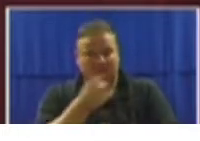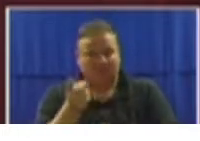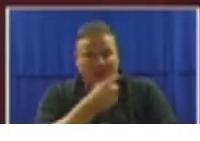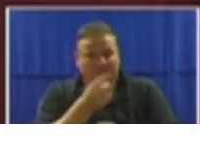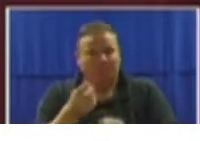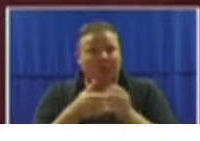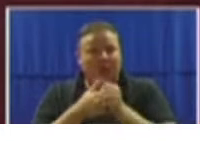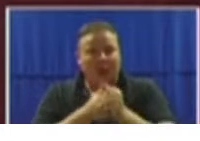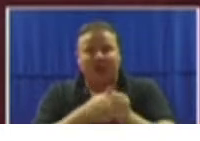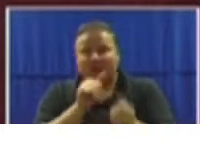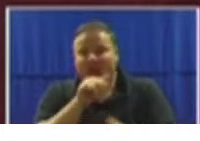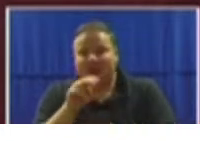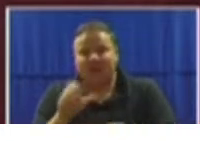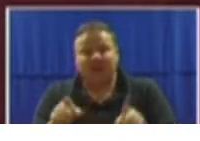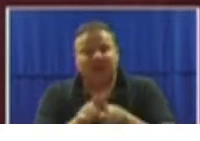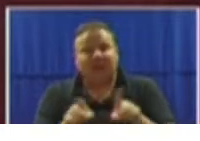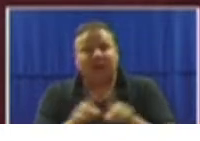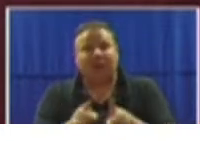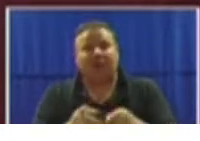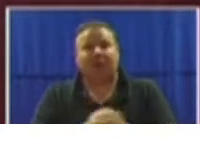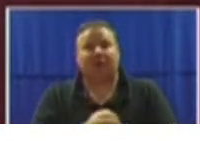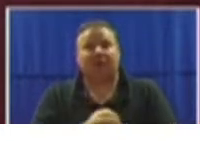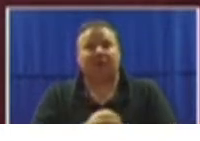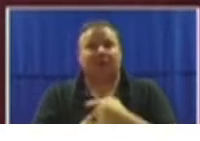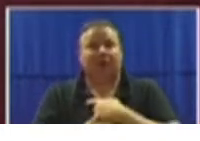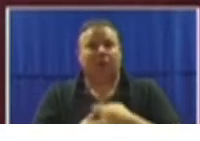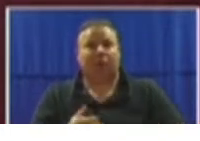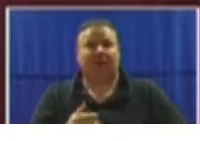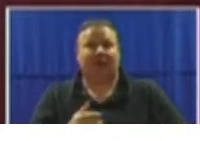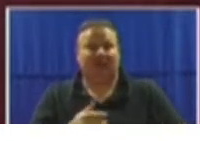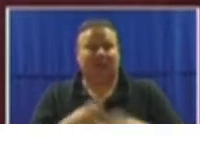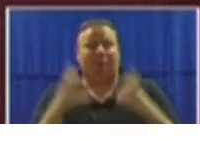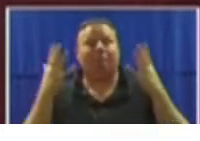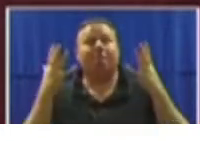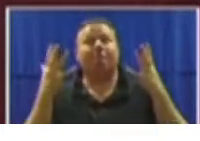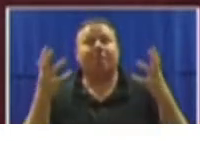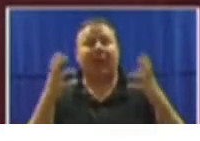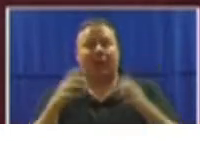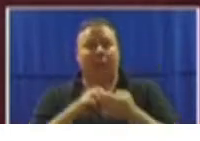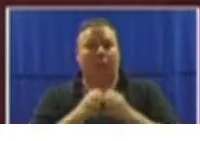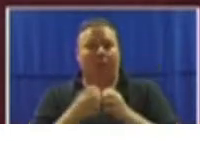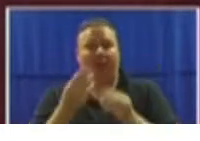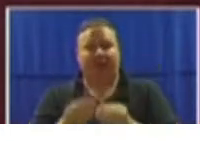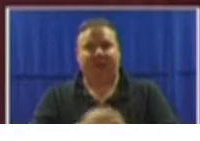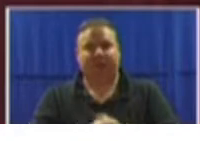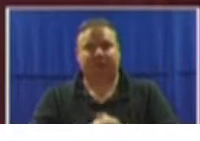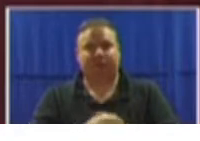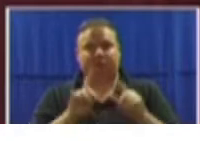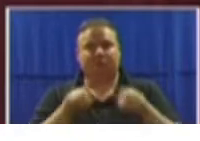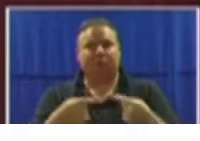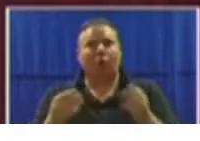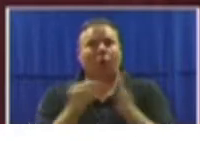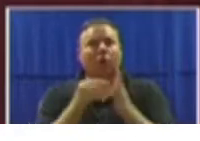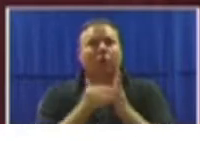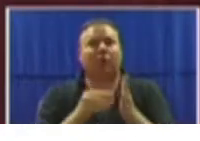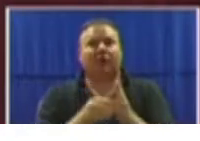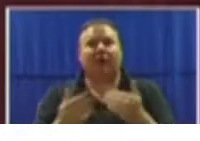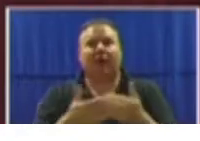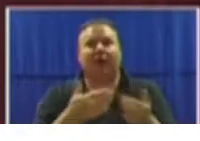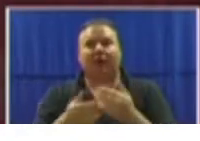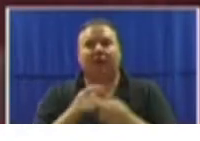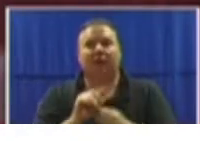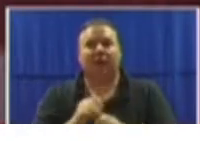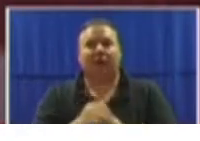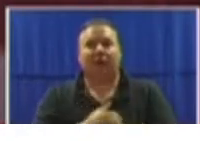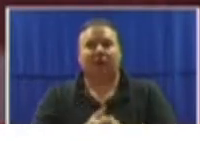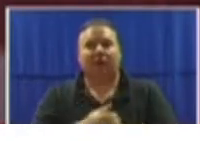ANC. The president, unfortunately, has got a huge problem. He can't appoint anybody else because if you look at the rest, there's